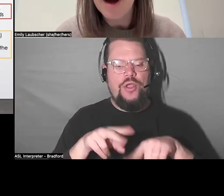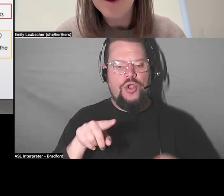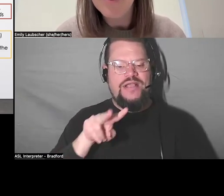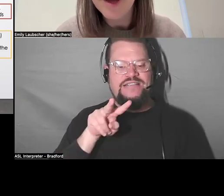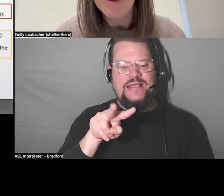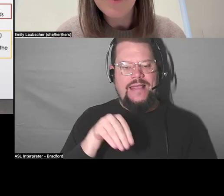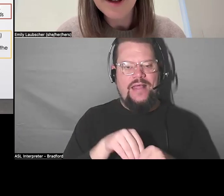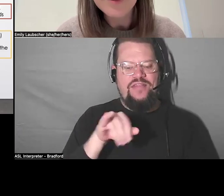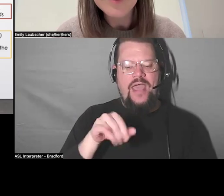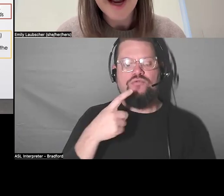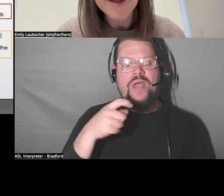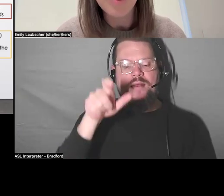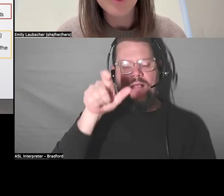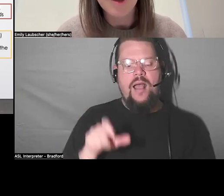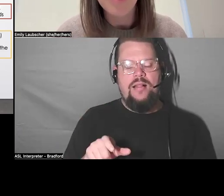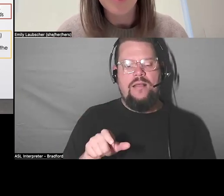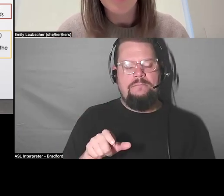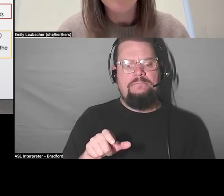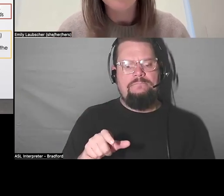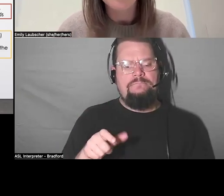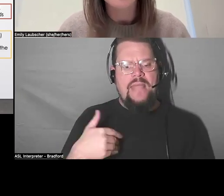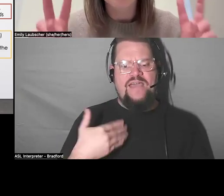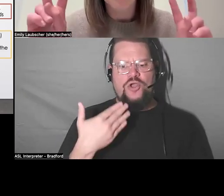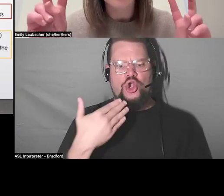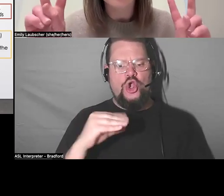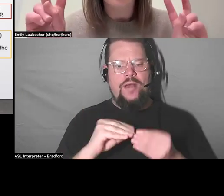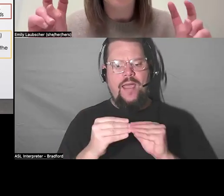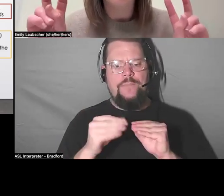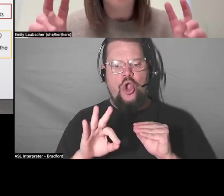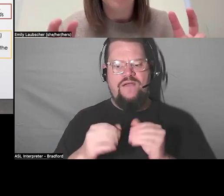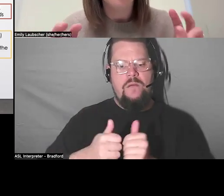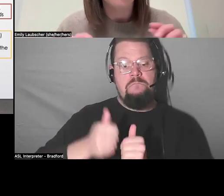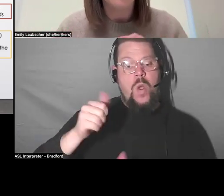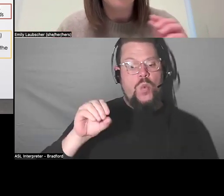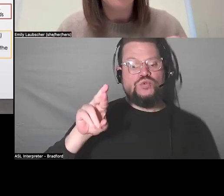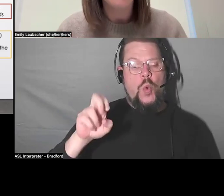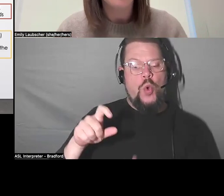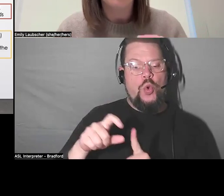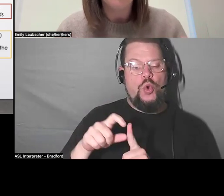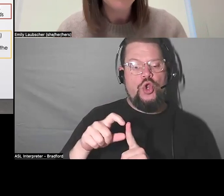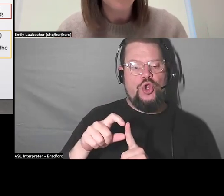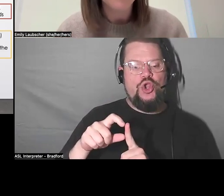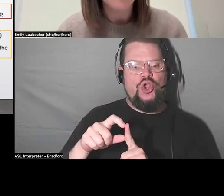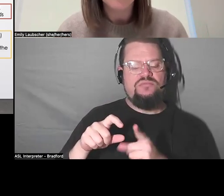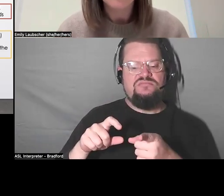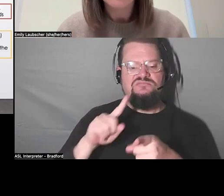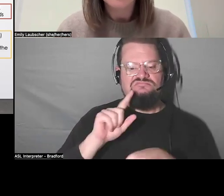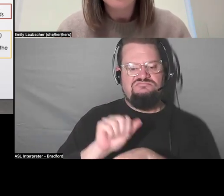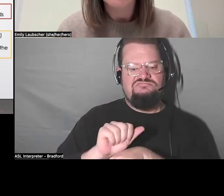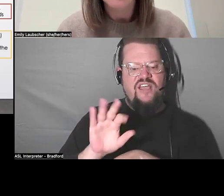this column that a fairly sizable number of these most core words on these lists are function